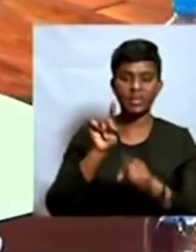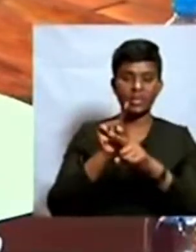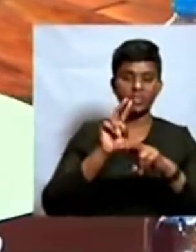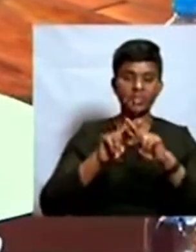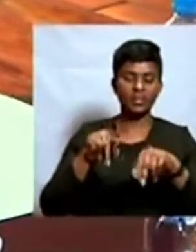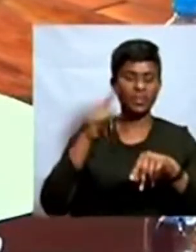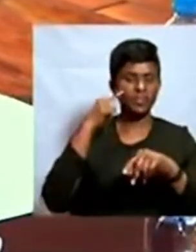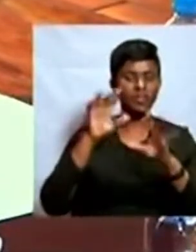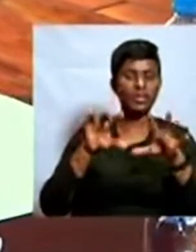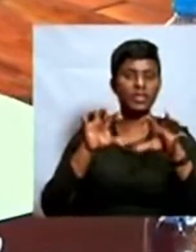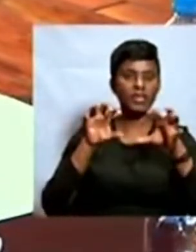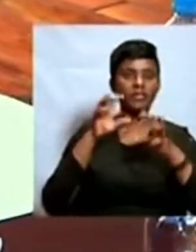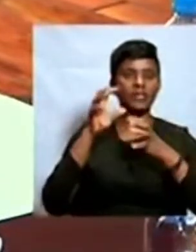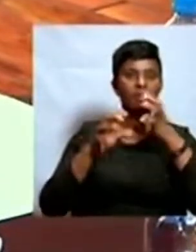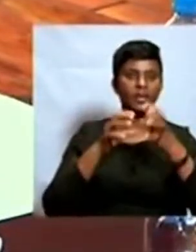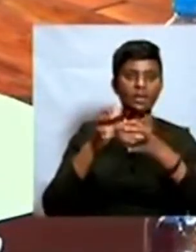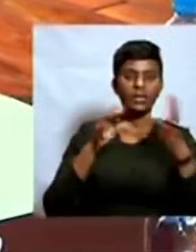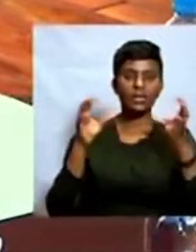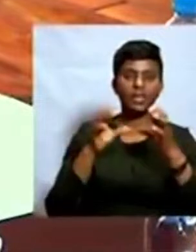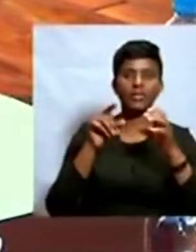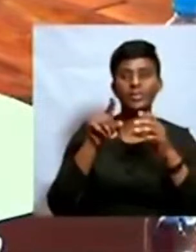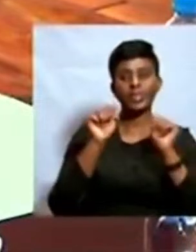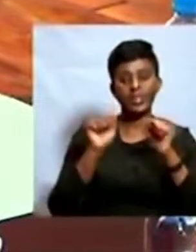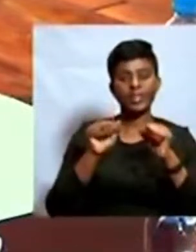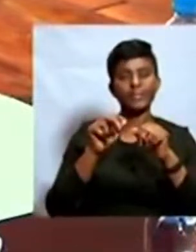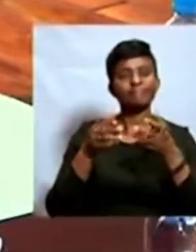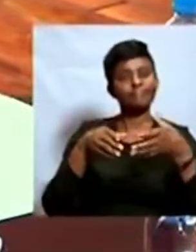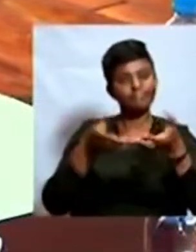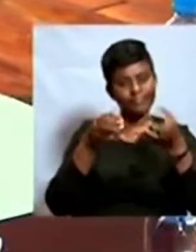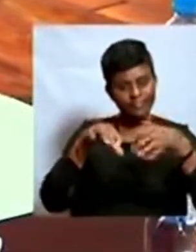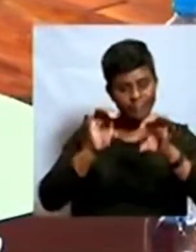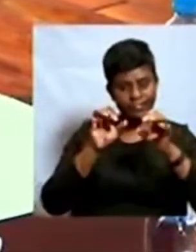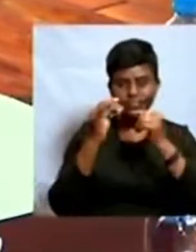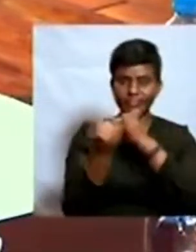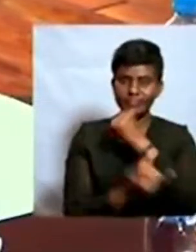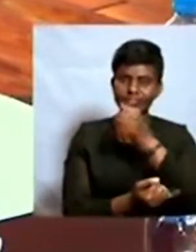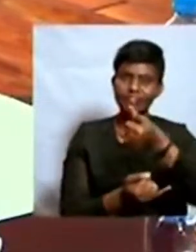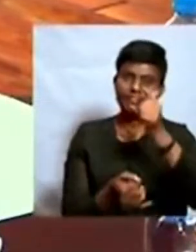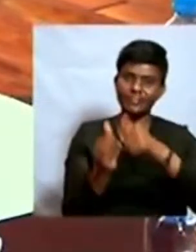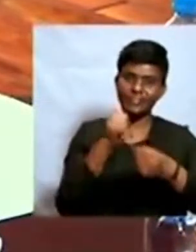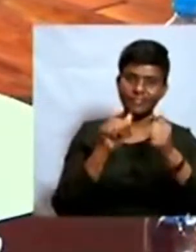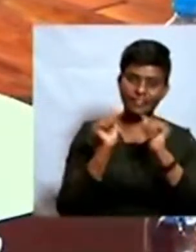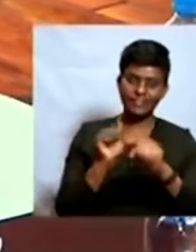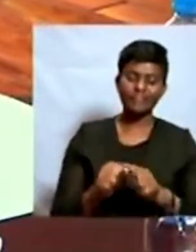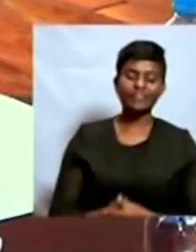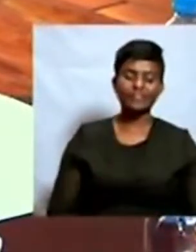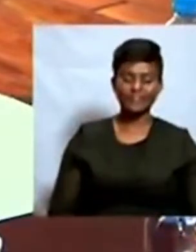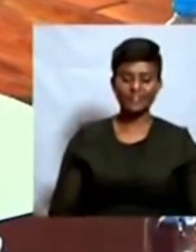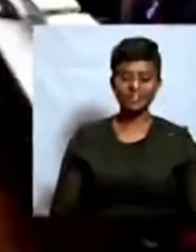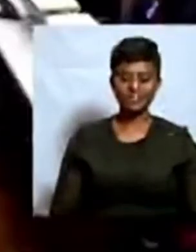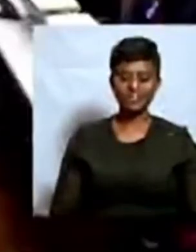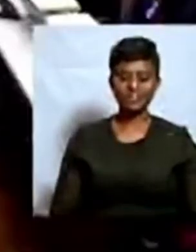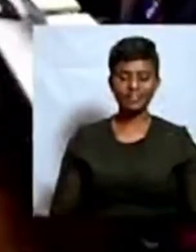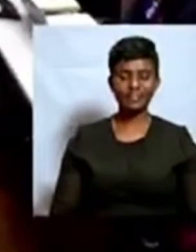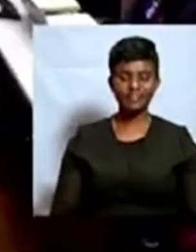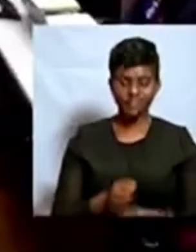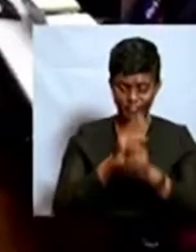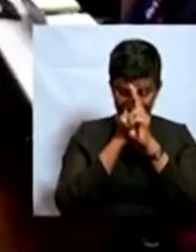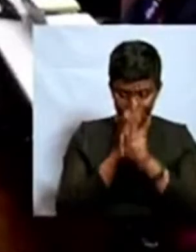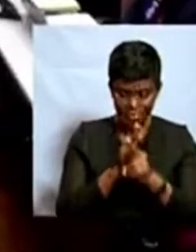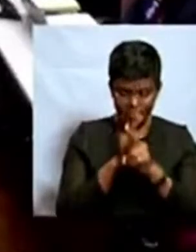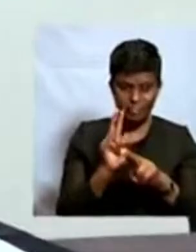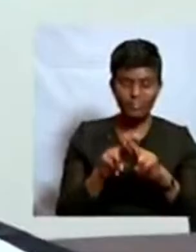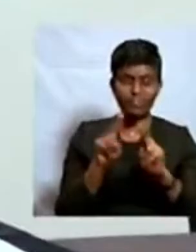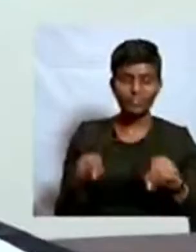for Cabinet Affairs Committee. You may kindly proceed to introduce yourselves. Thank you, Honorable Chair.